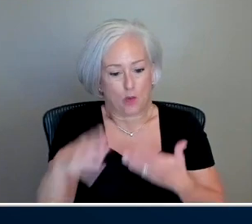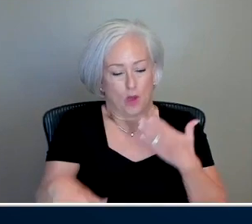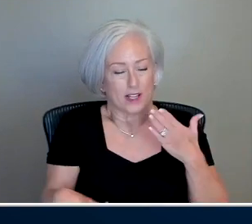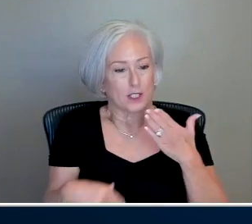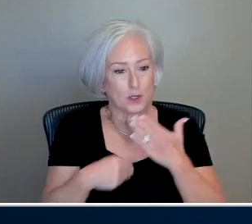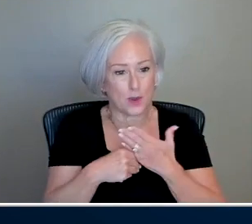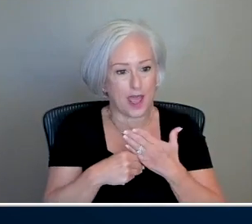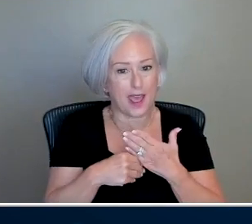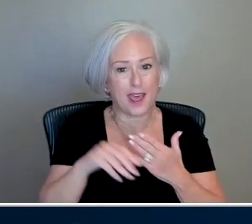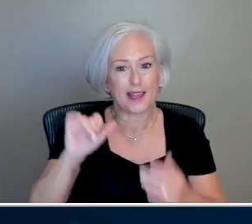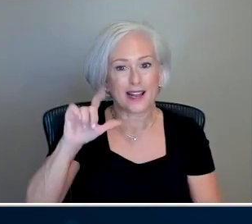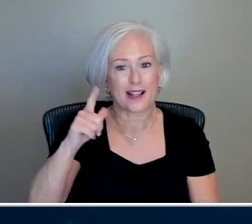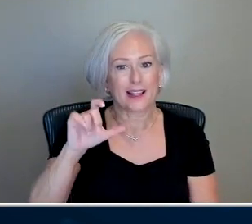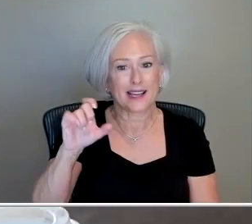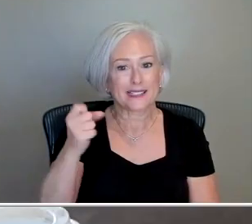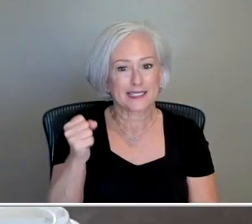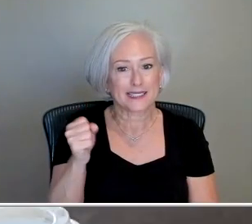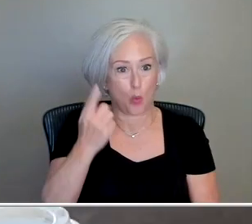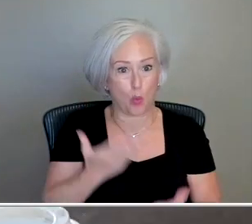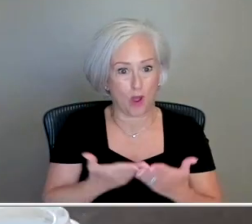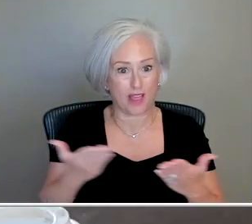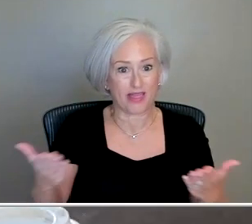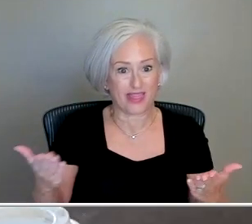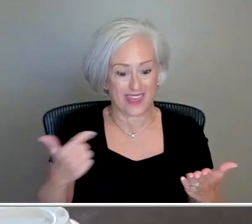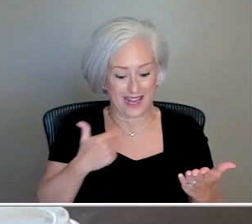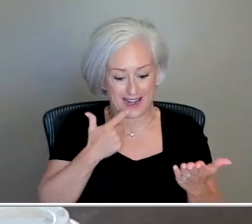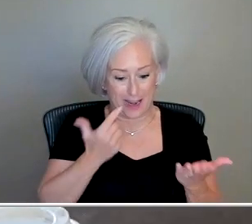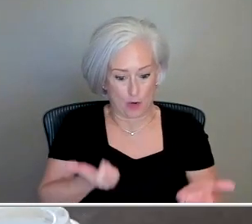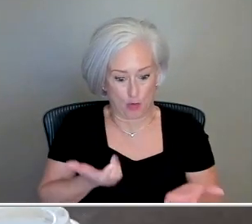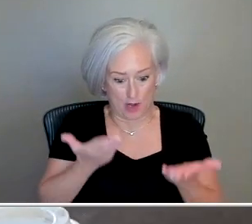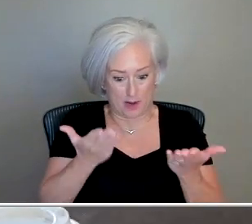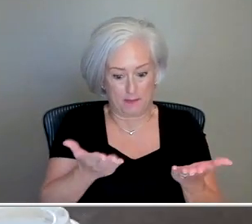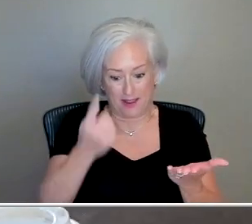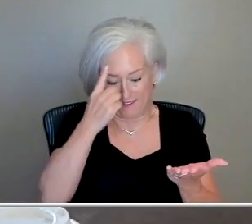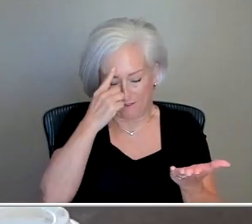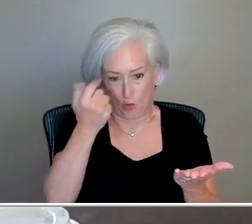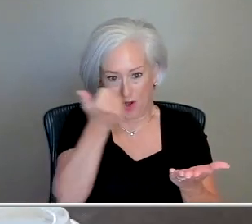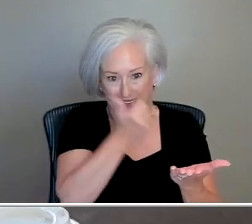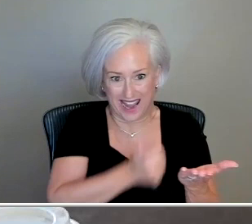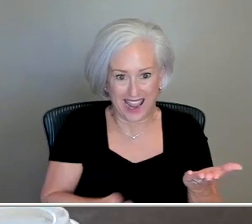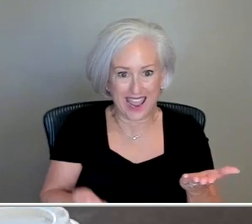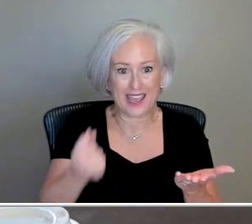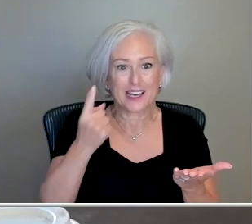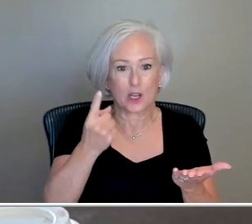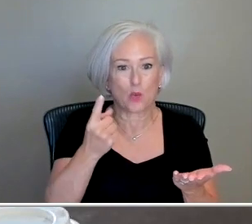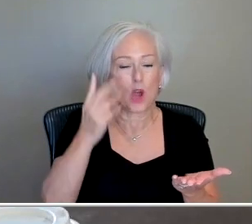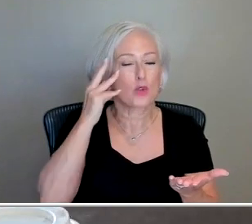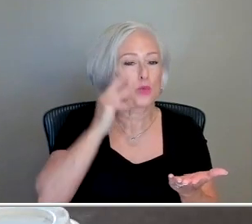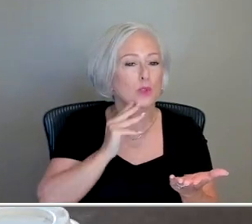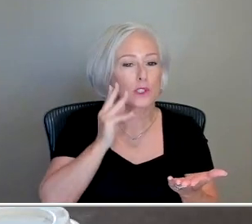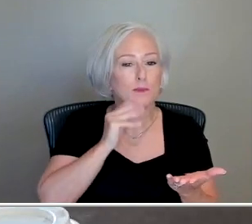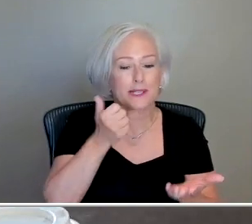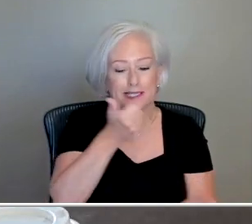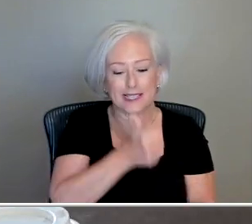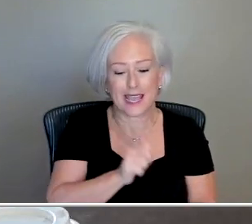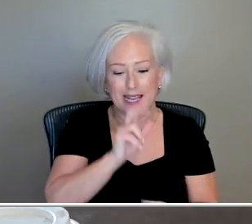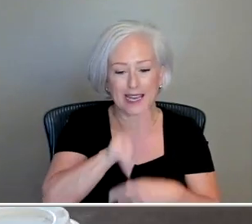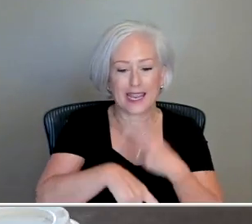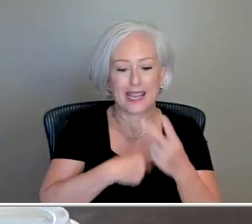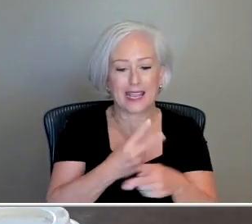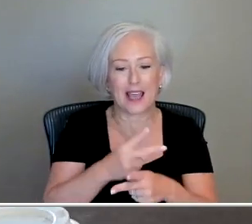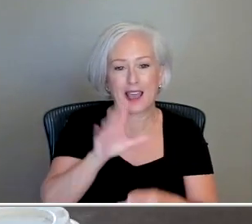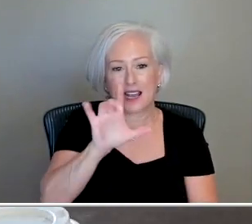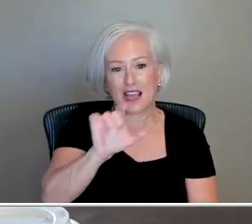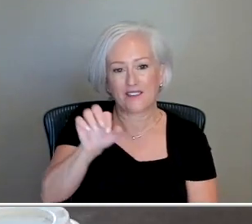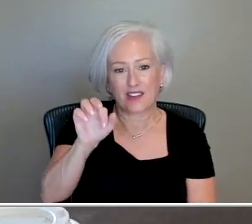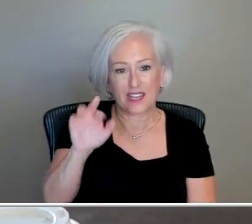It's because one thing I highly recommend for anybody who's going through any kind of cancer, and especially this